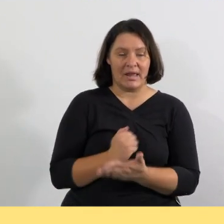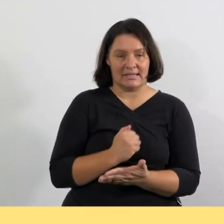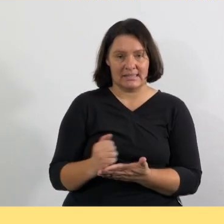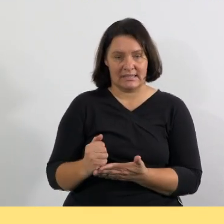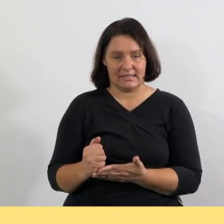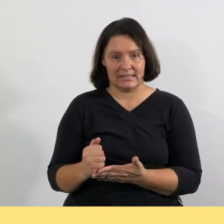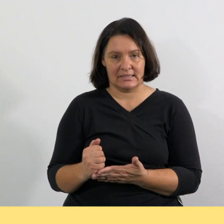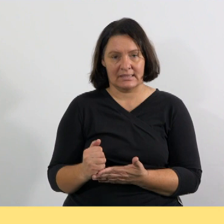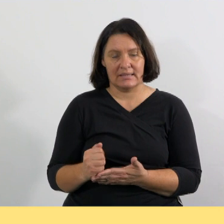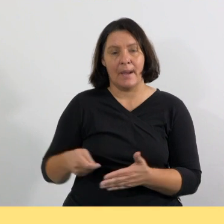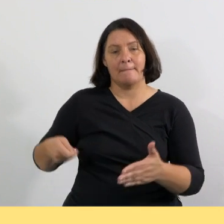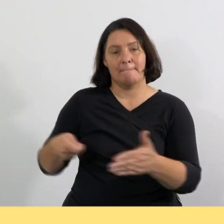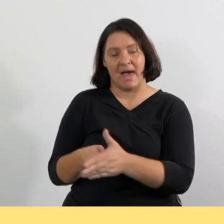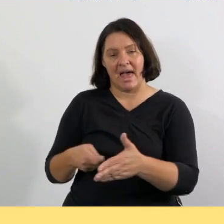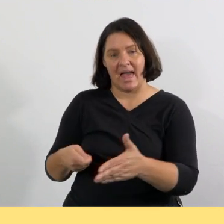credit